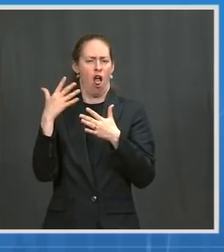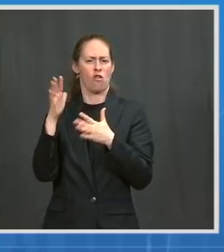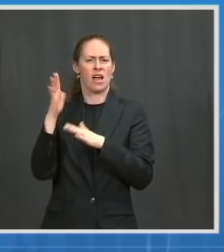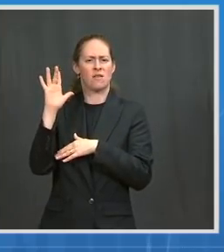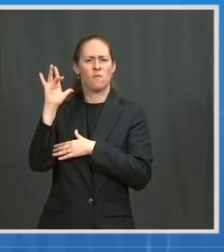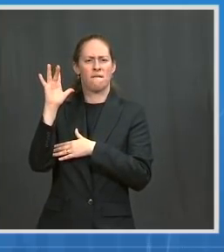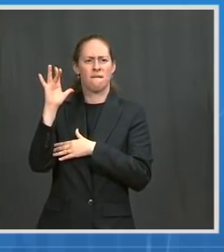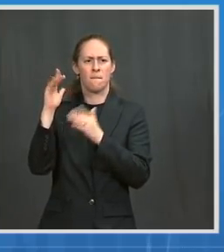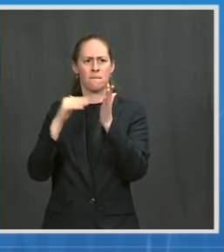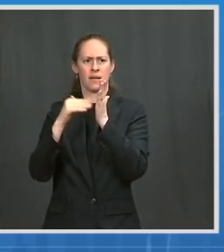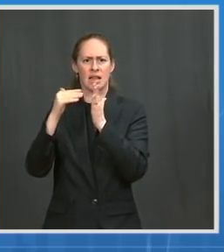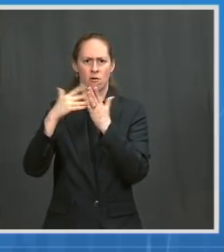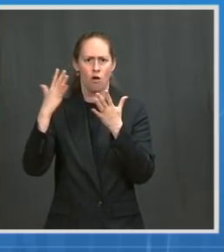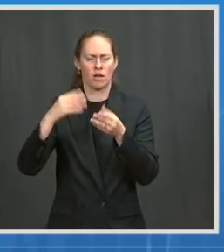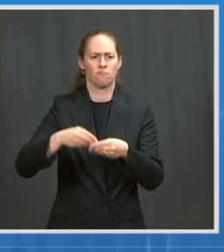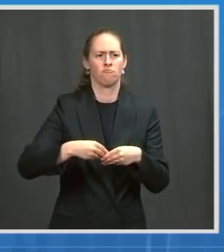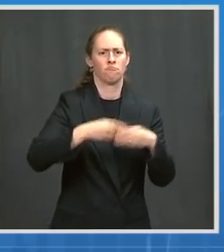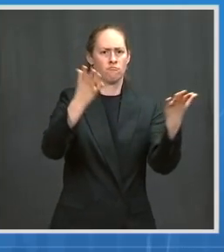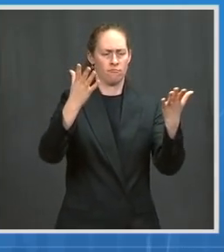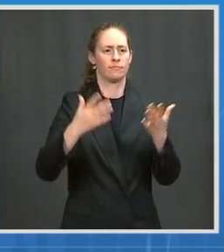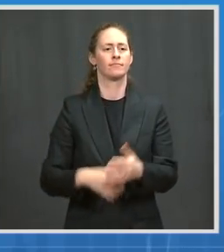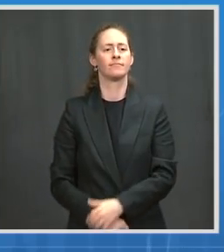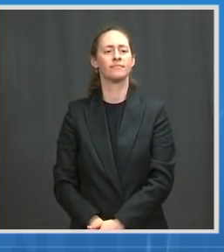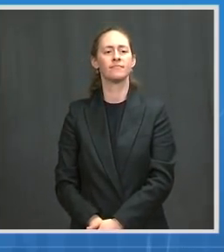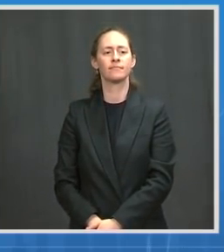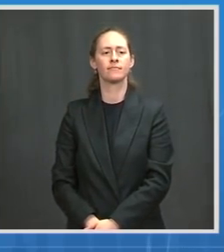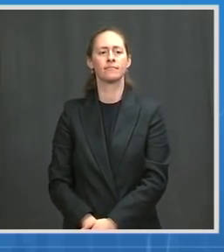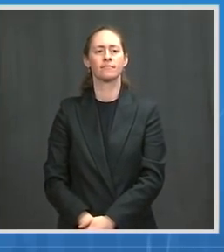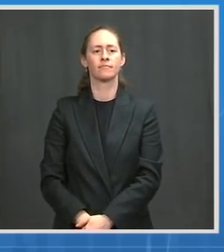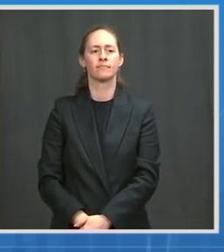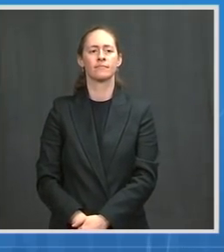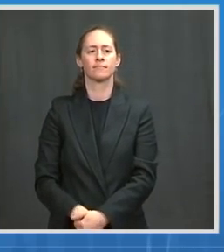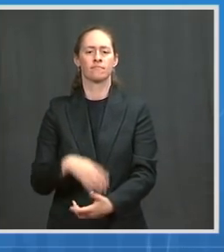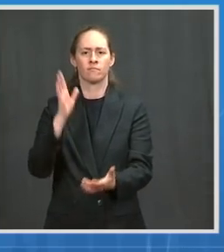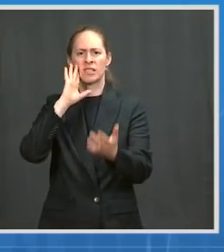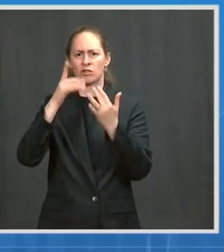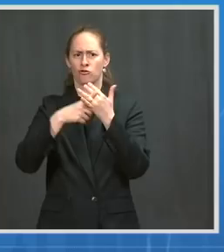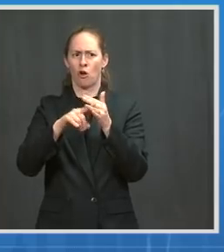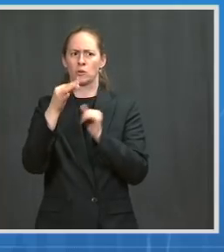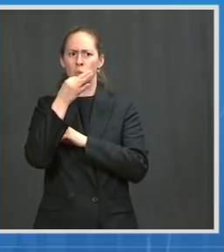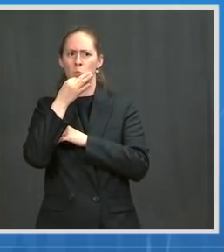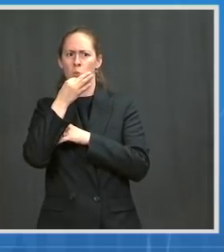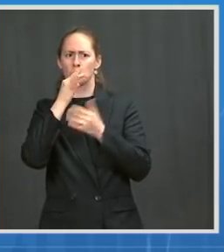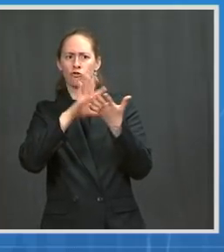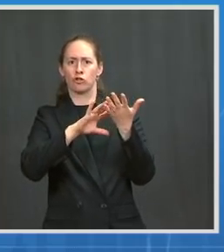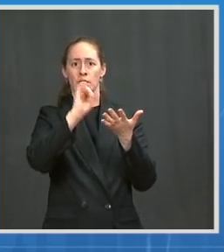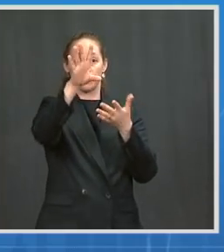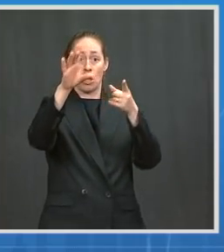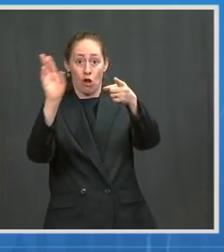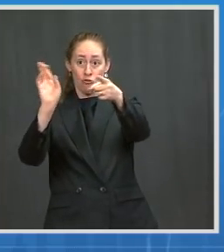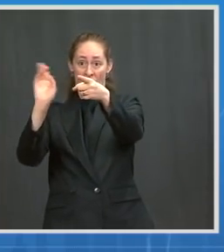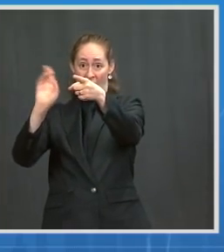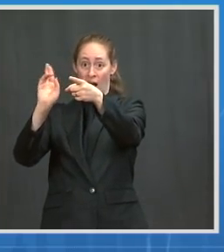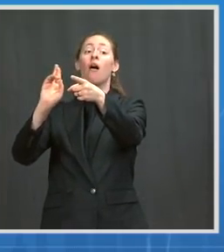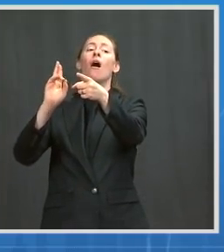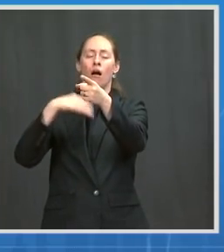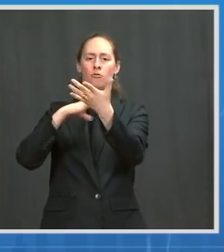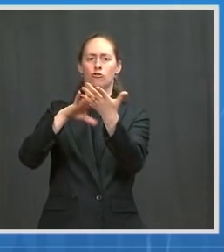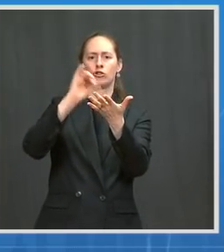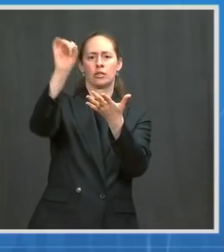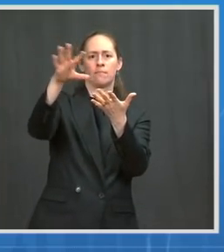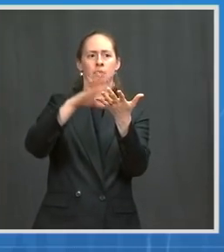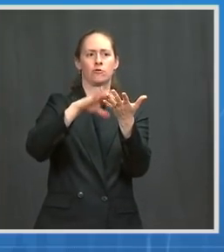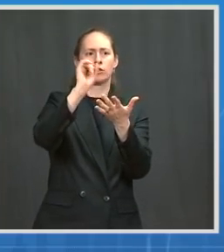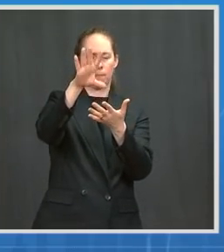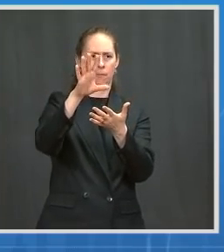days, with shipments going out as soon as countries are ready to receive the doses. There are complex